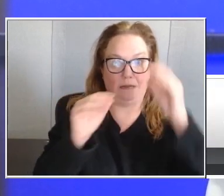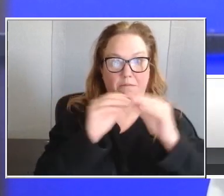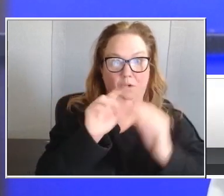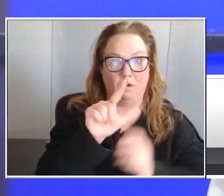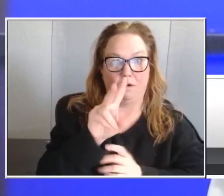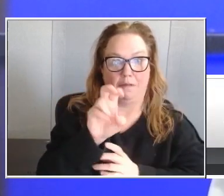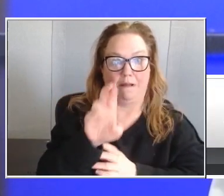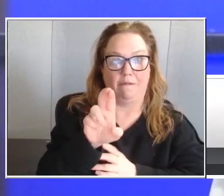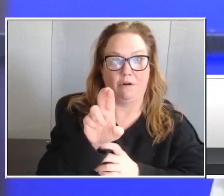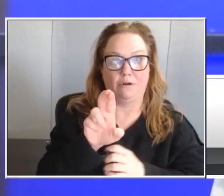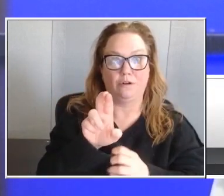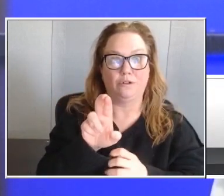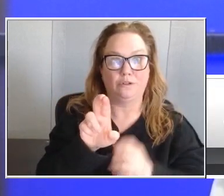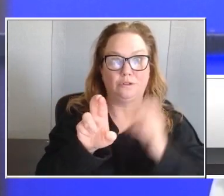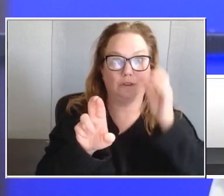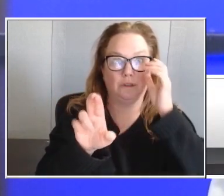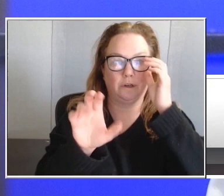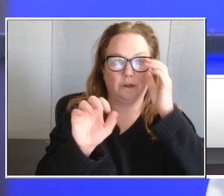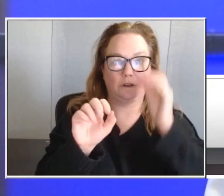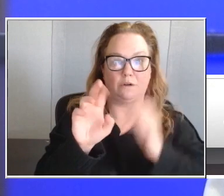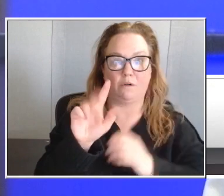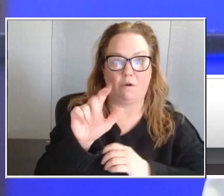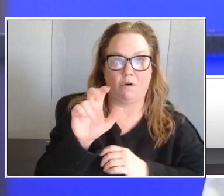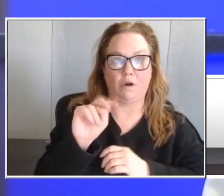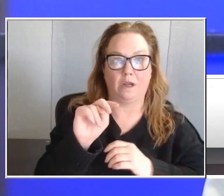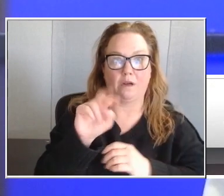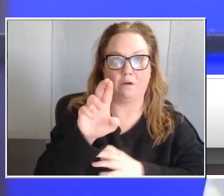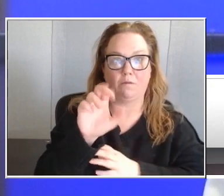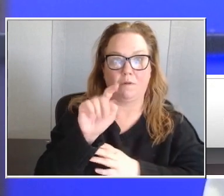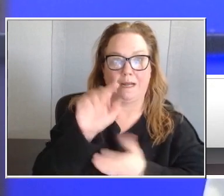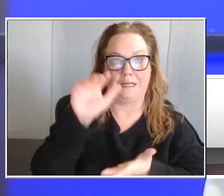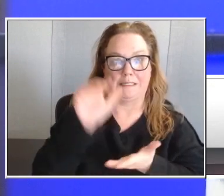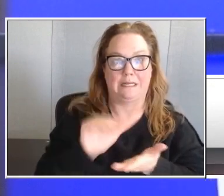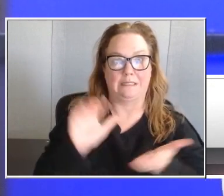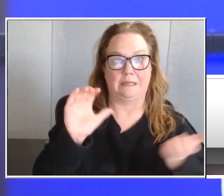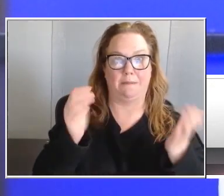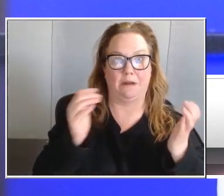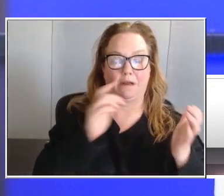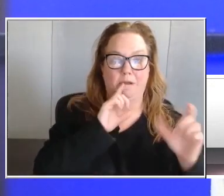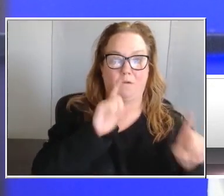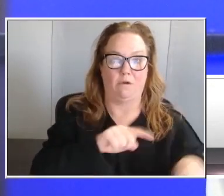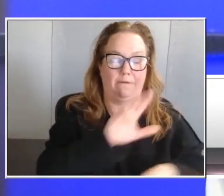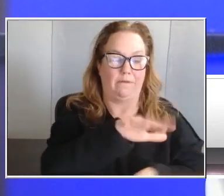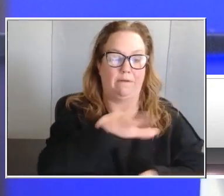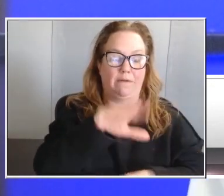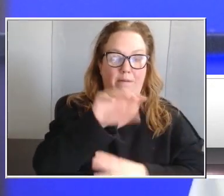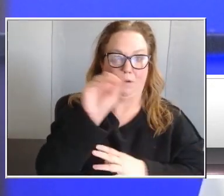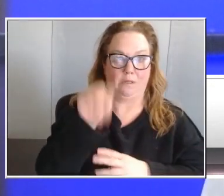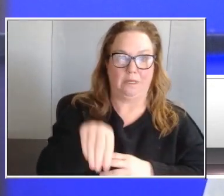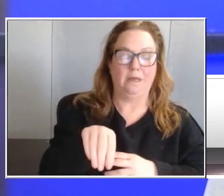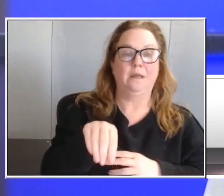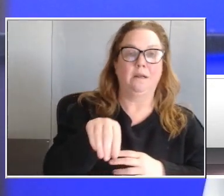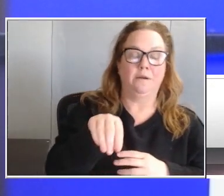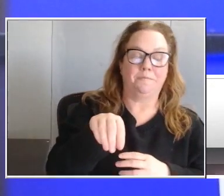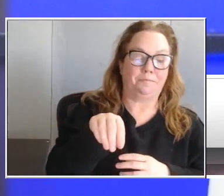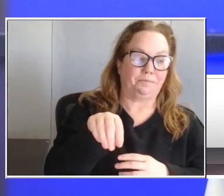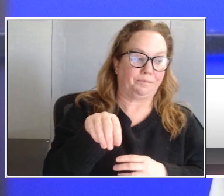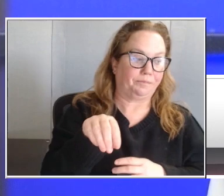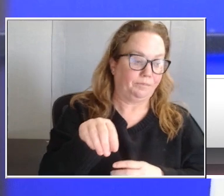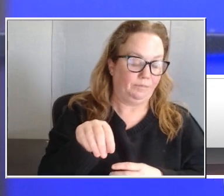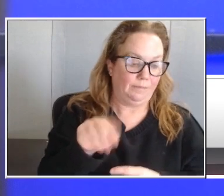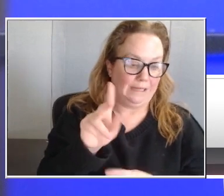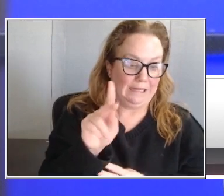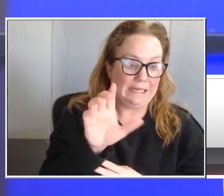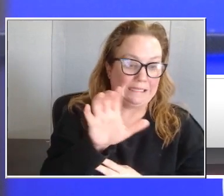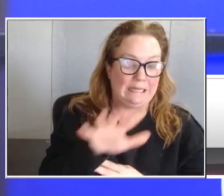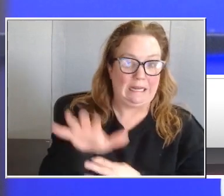their organ conversion rate is much less than around here. So they were on the order of 55%, whereas around in the Kansas City